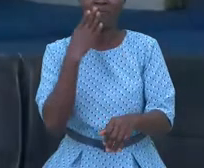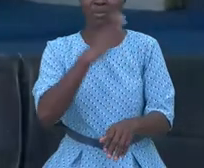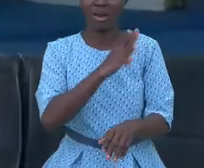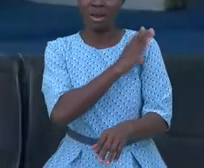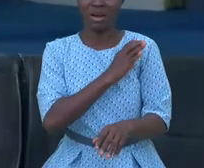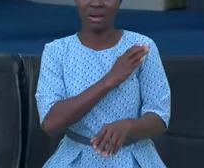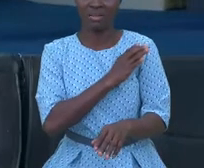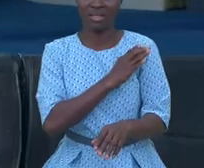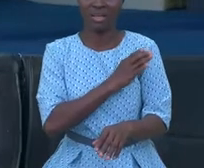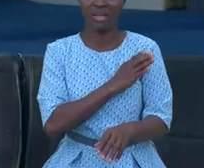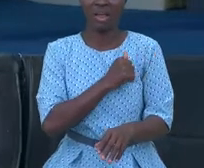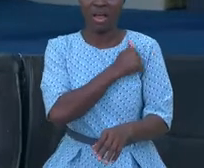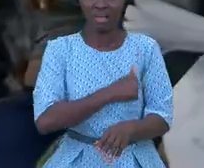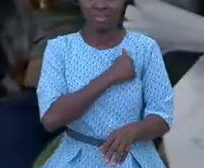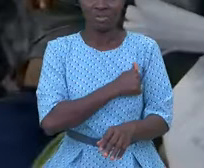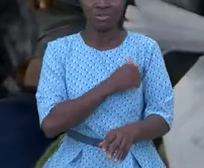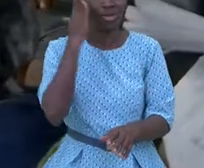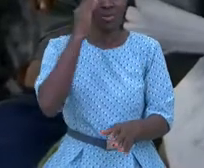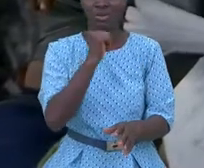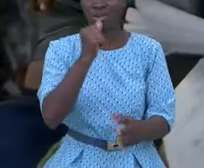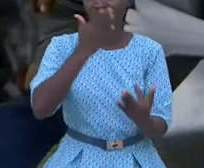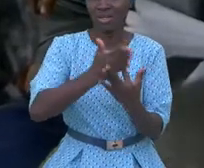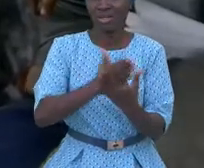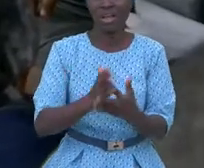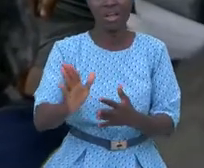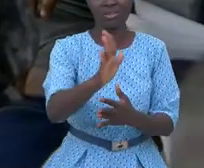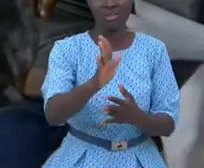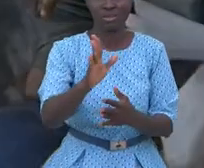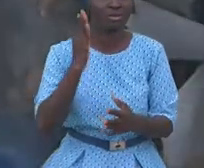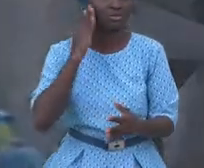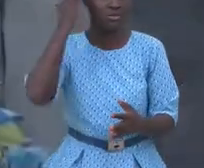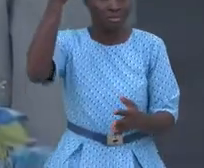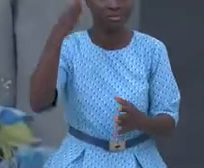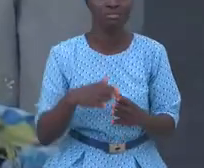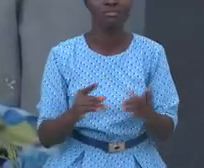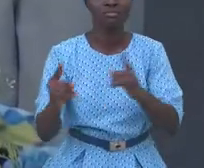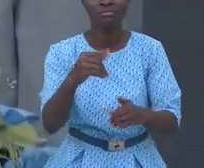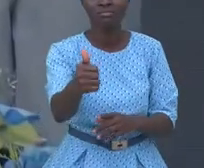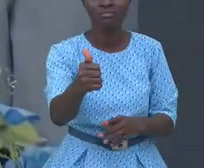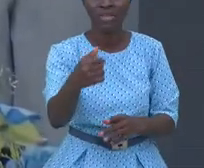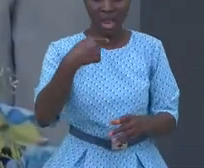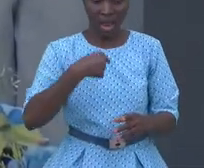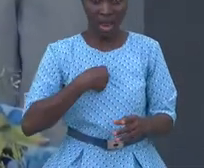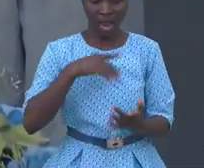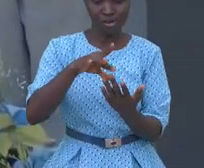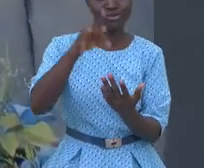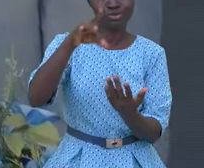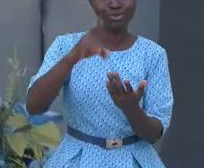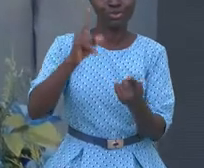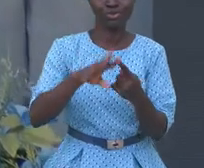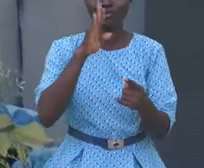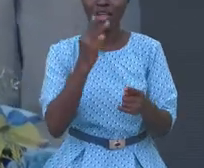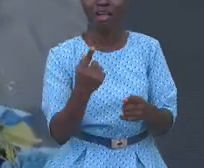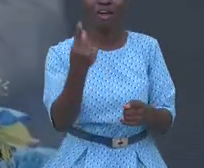hinder your destiny. I choose to be up. And as you choose to be up,